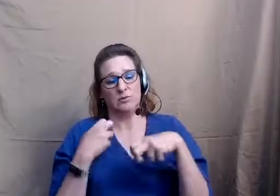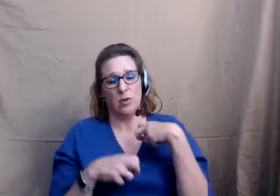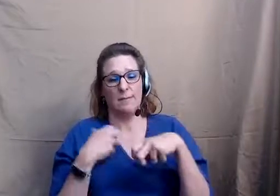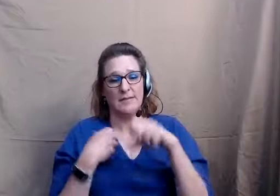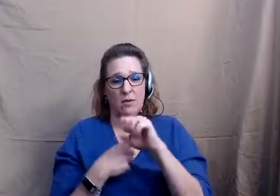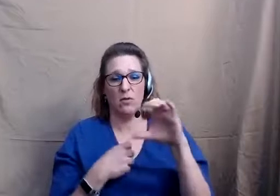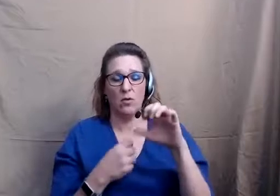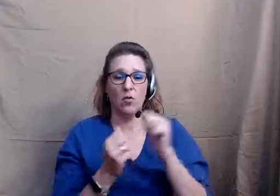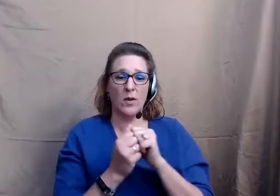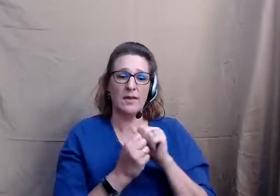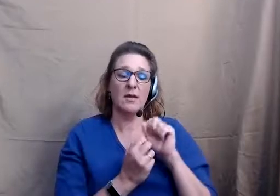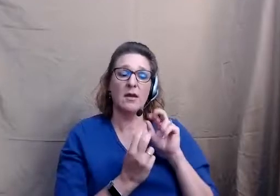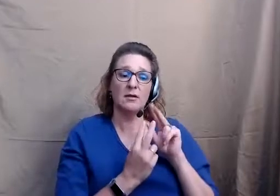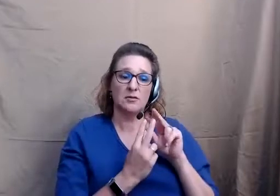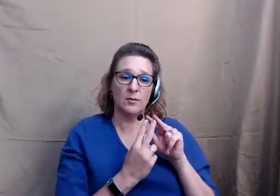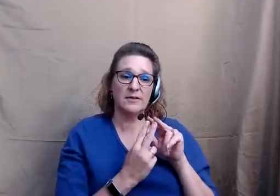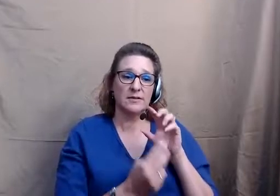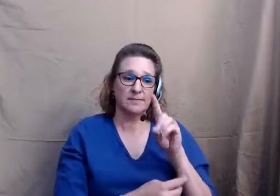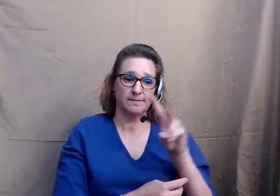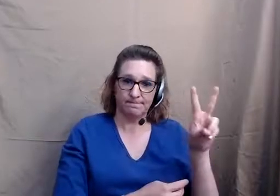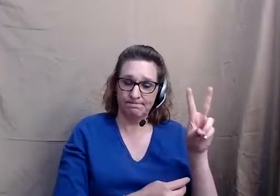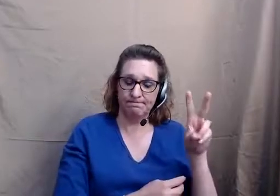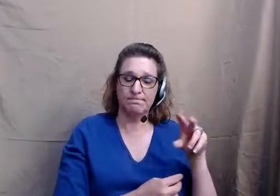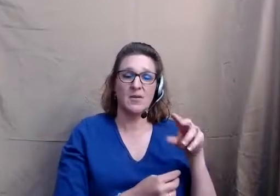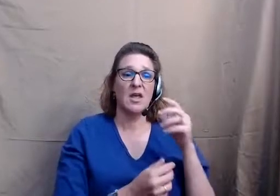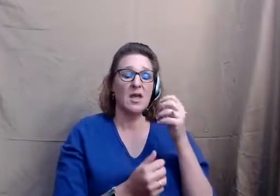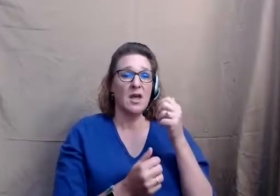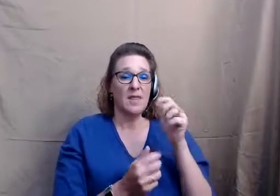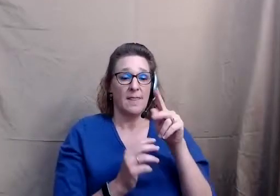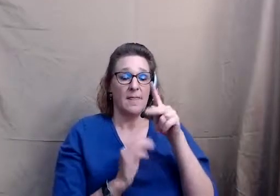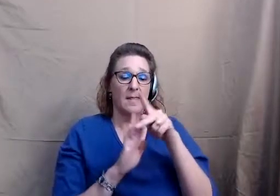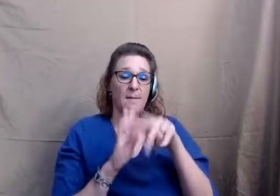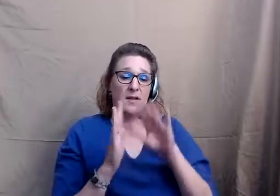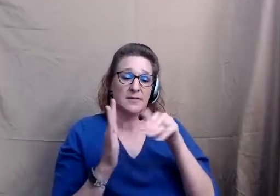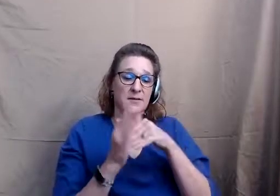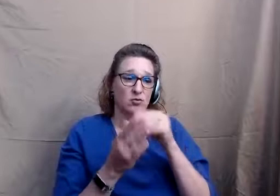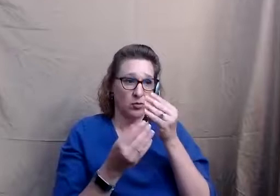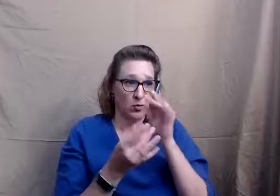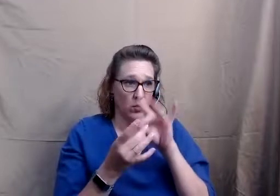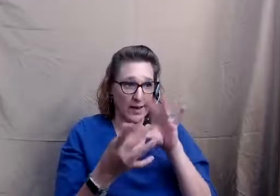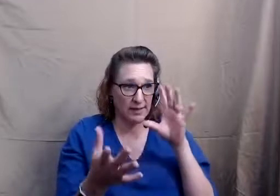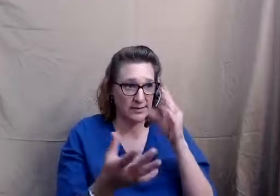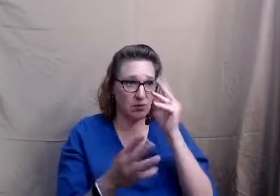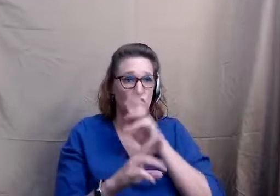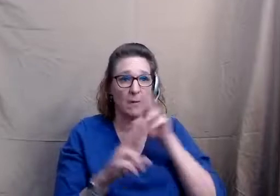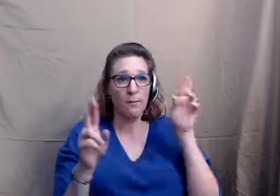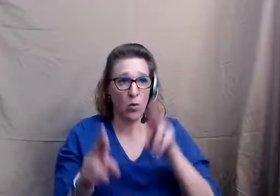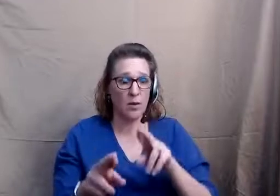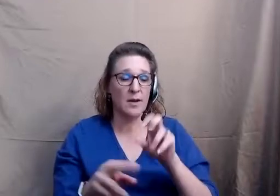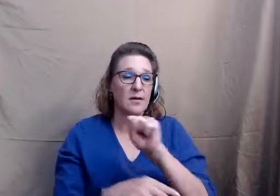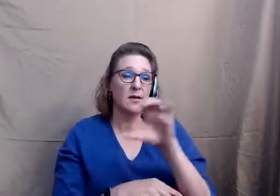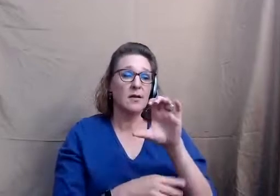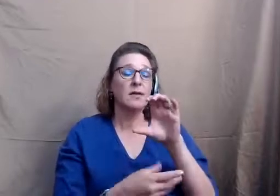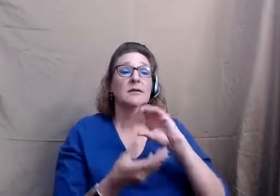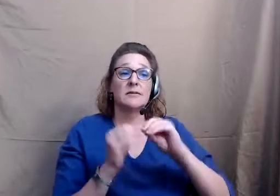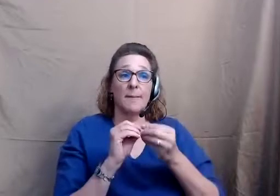Carolina. For every year that the Violence Policy Center has released its report, When Men Murder Women, South Carolina has been ranked as